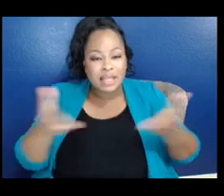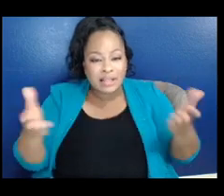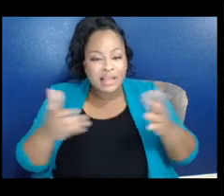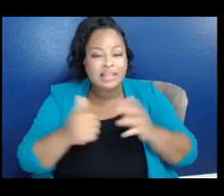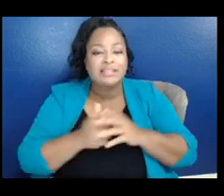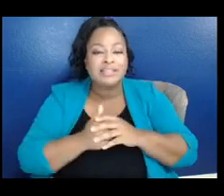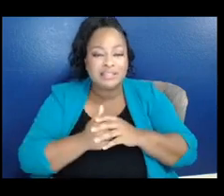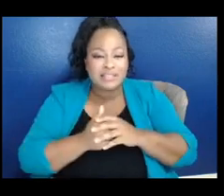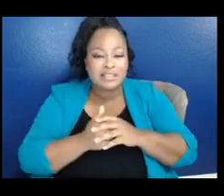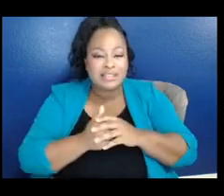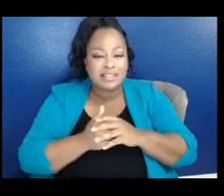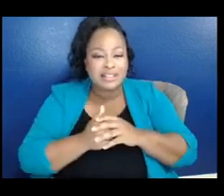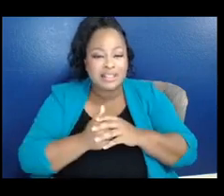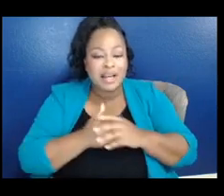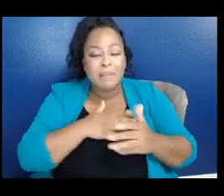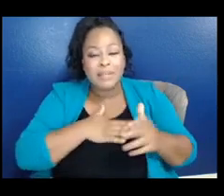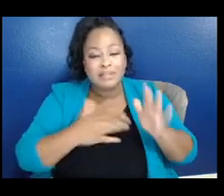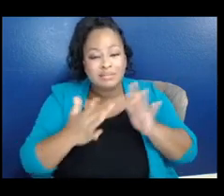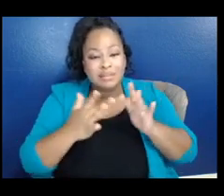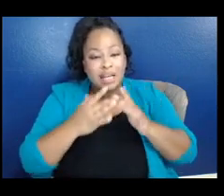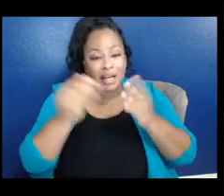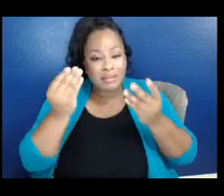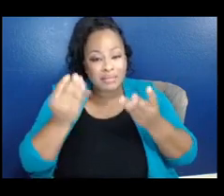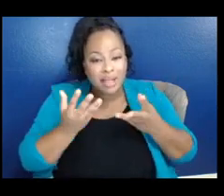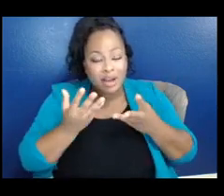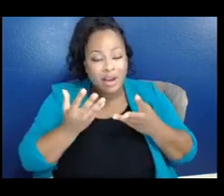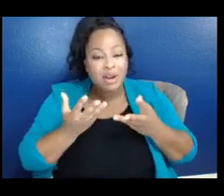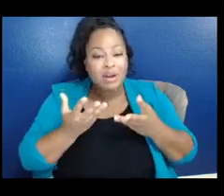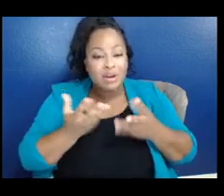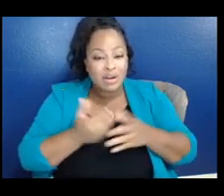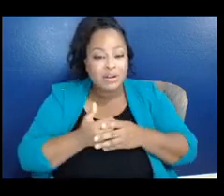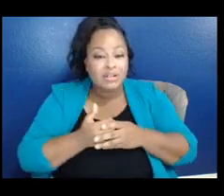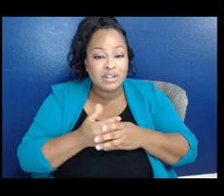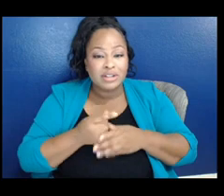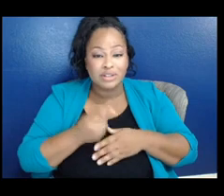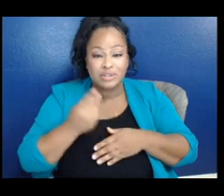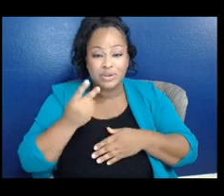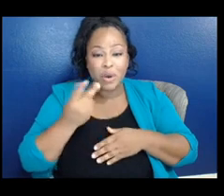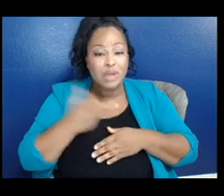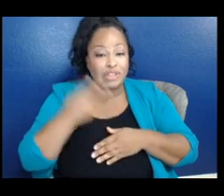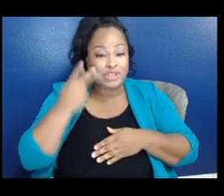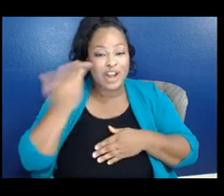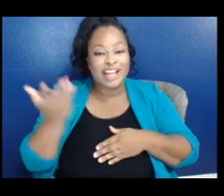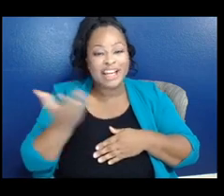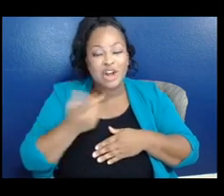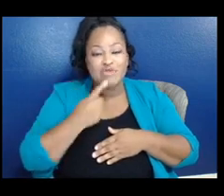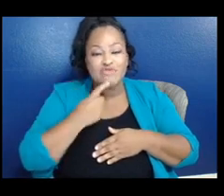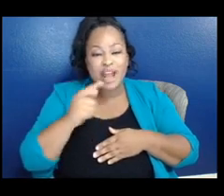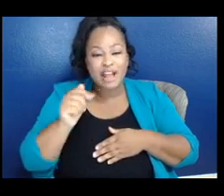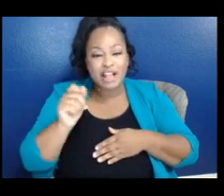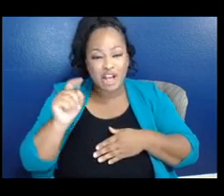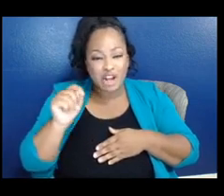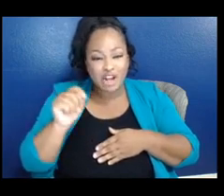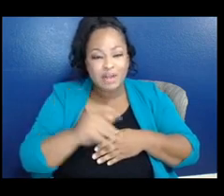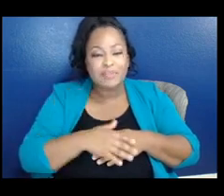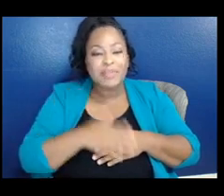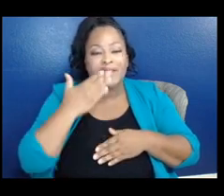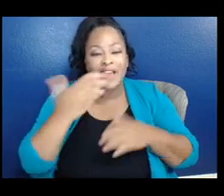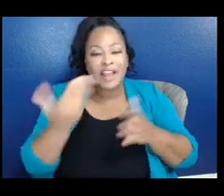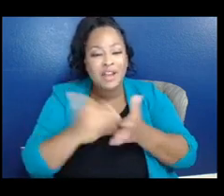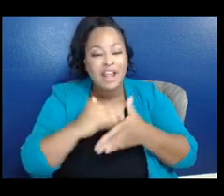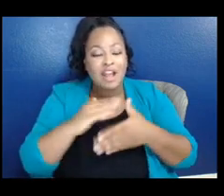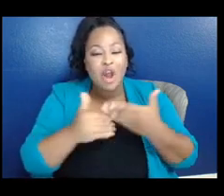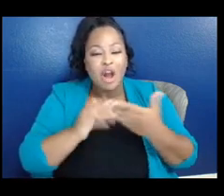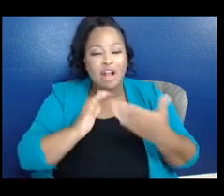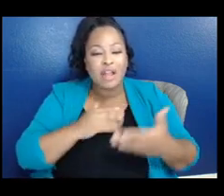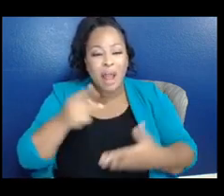things. Feel free to reach out, let them know that you saw them here at Red Alert, A Conversation About Her Health. Thank